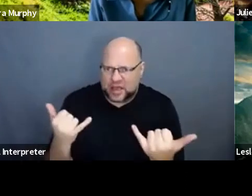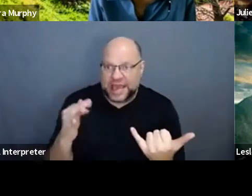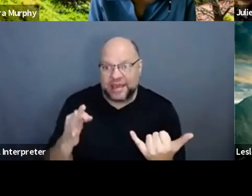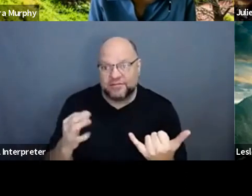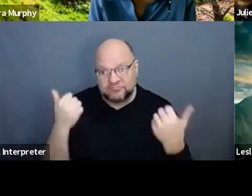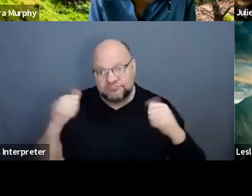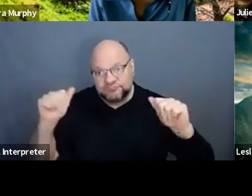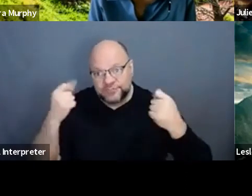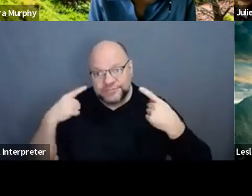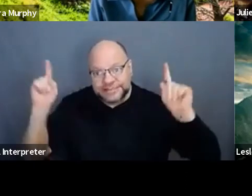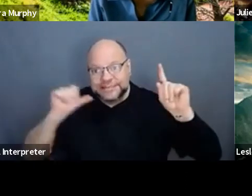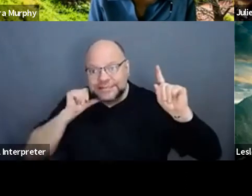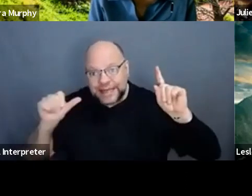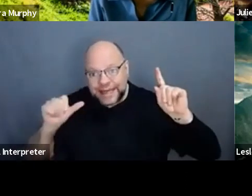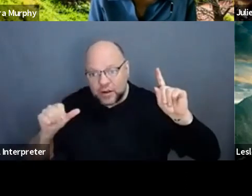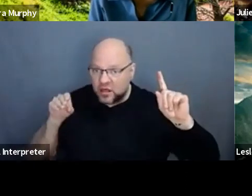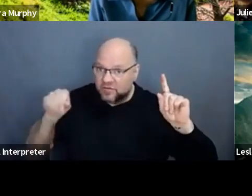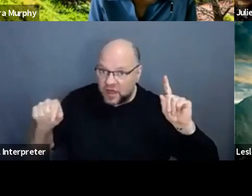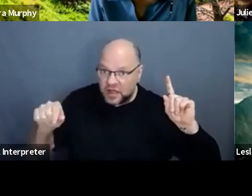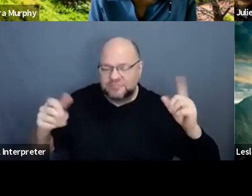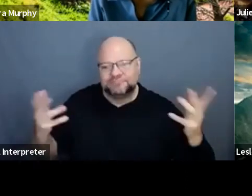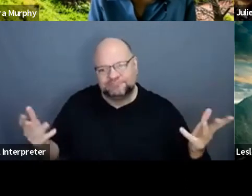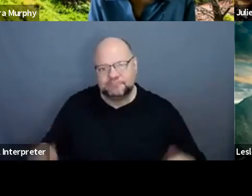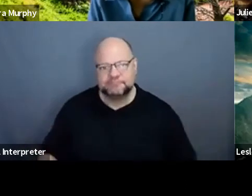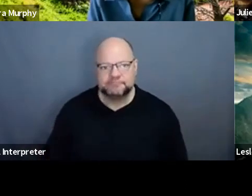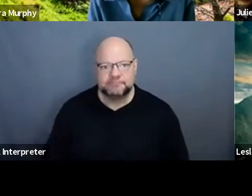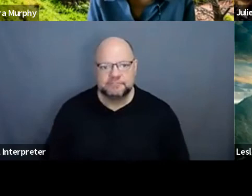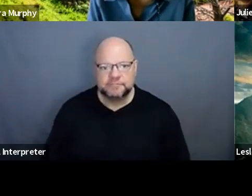work out, or that can help to fund their venture.